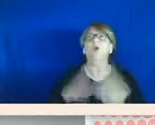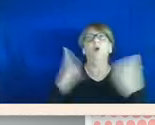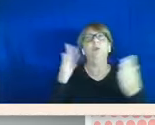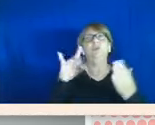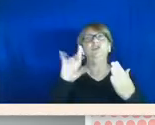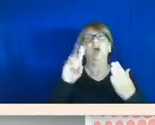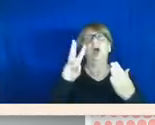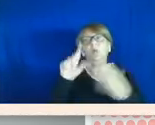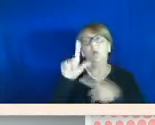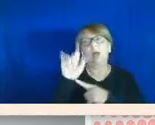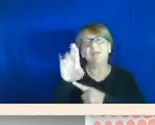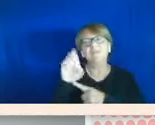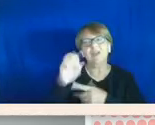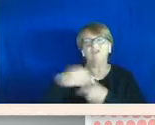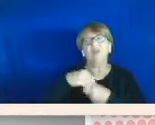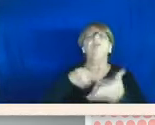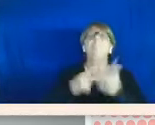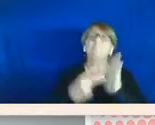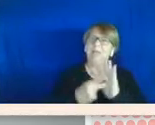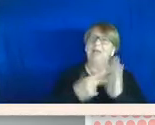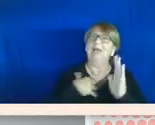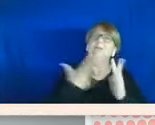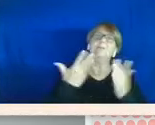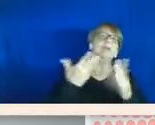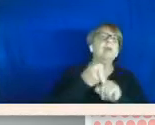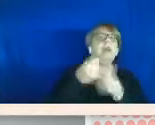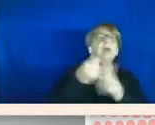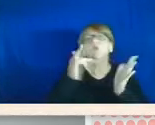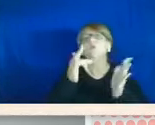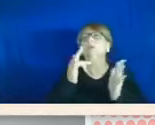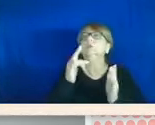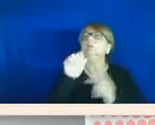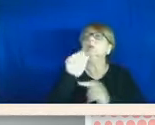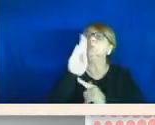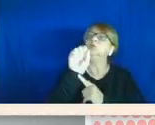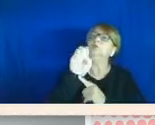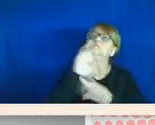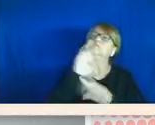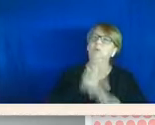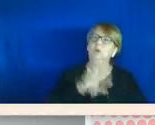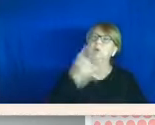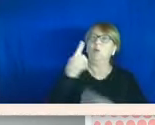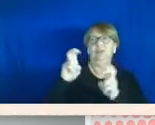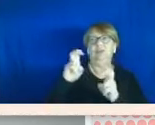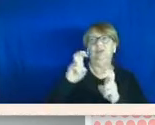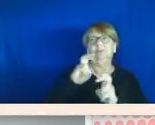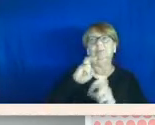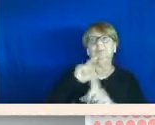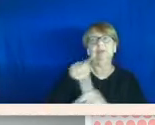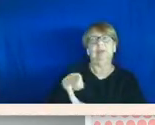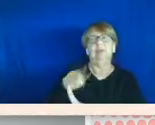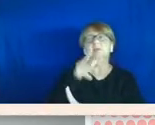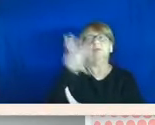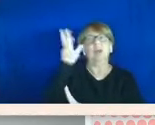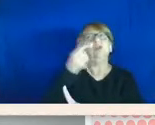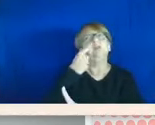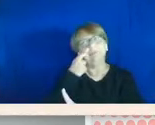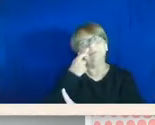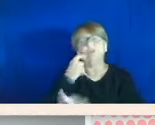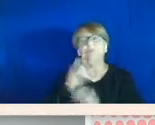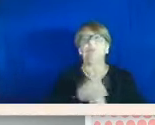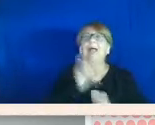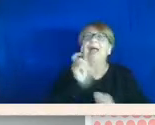meaning that there's been an abuse report and that one of the issues is parental abuse. And there has to be a child who's 10